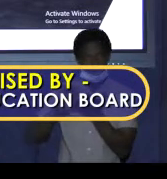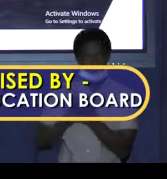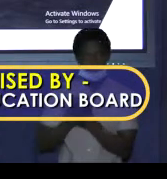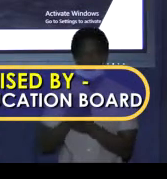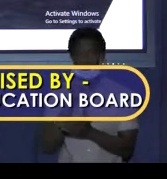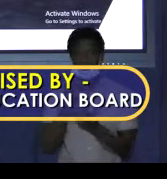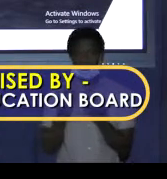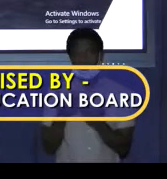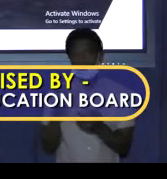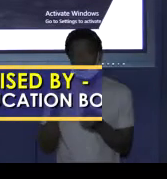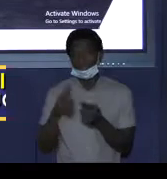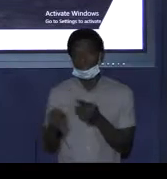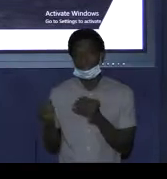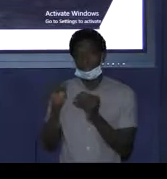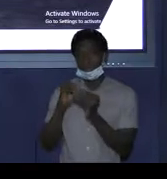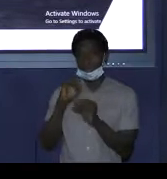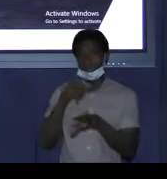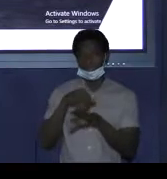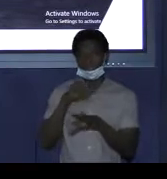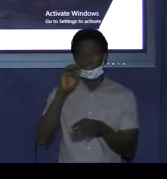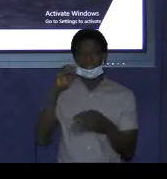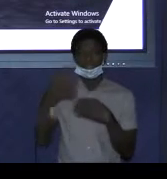have them at the back of the head, but you shouldn't